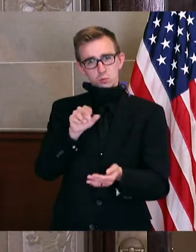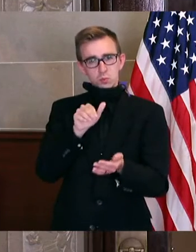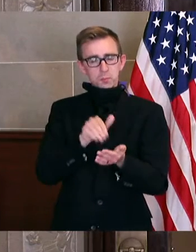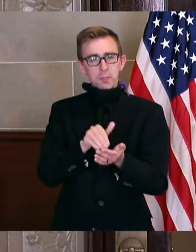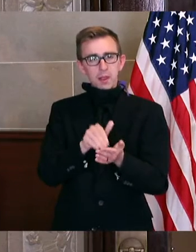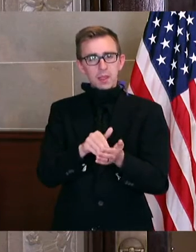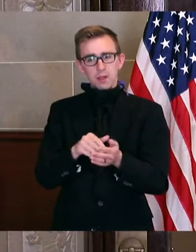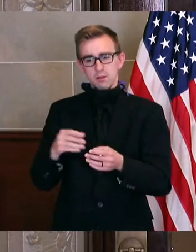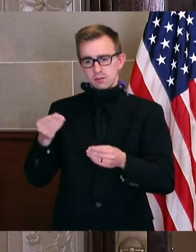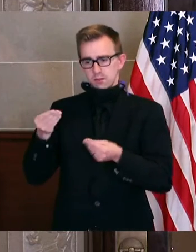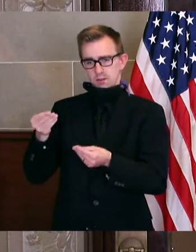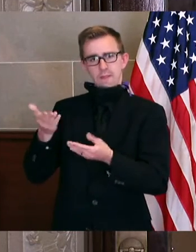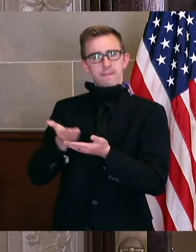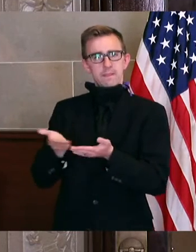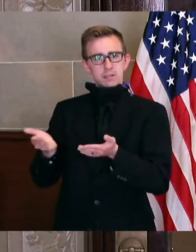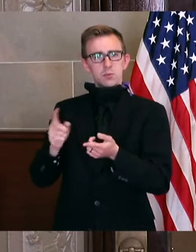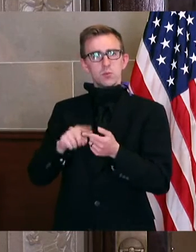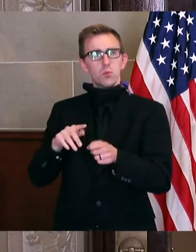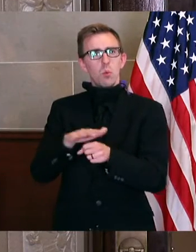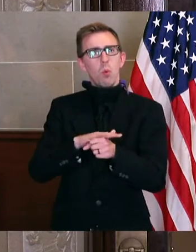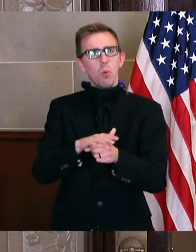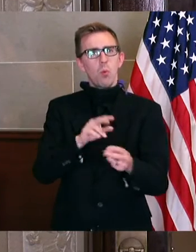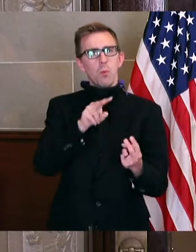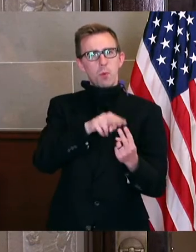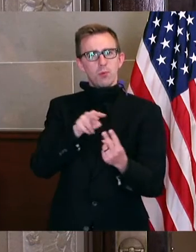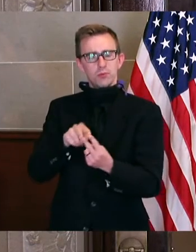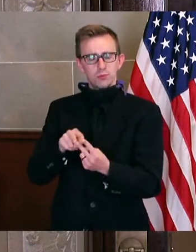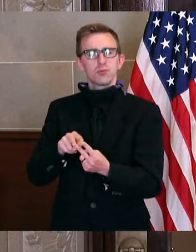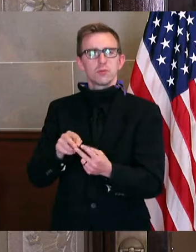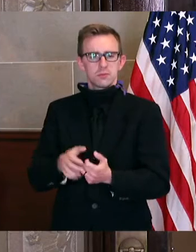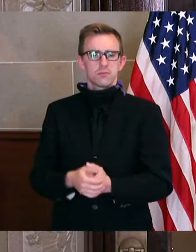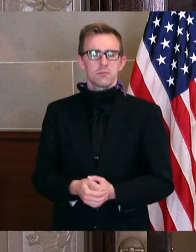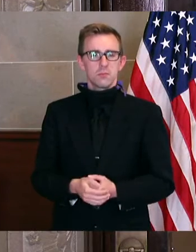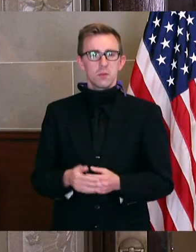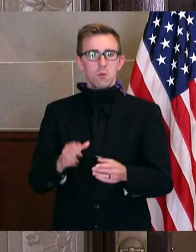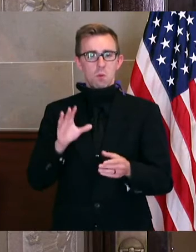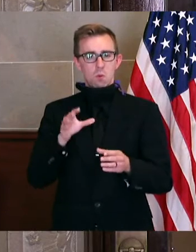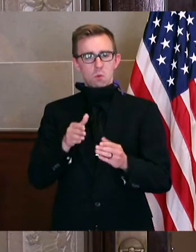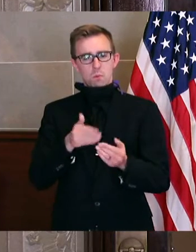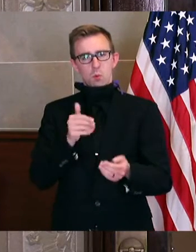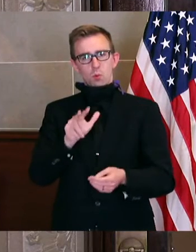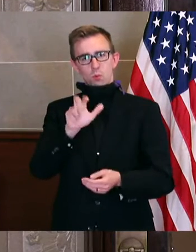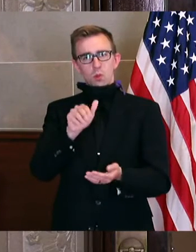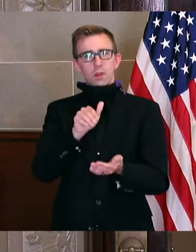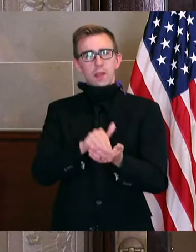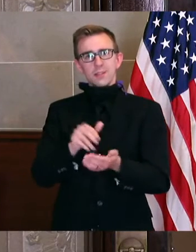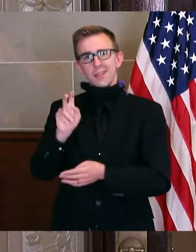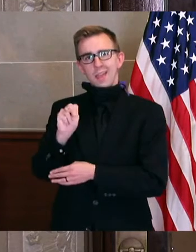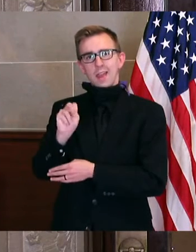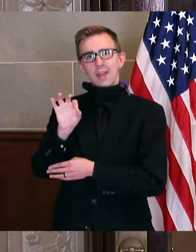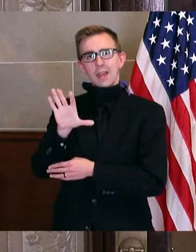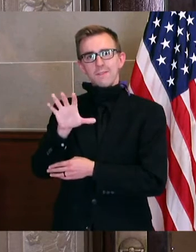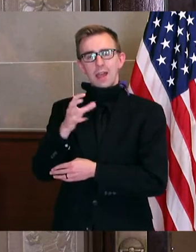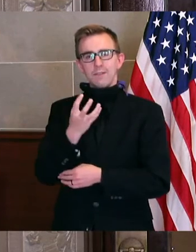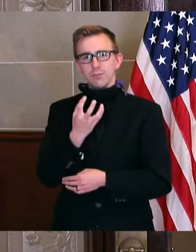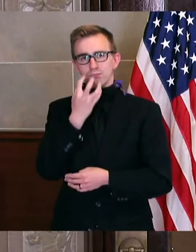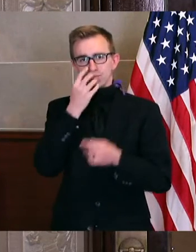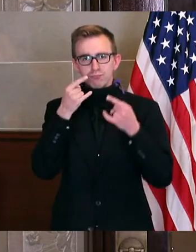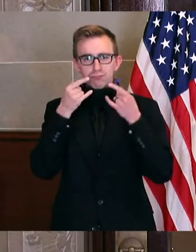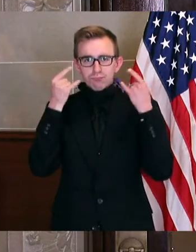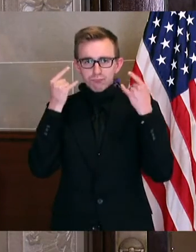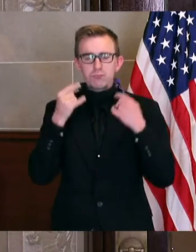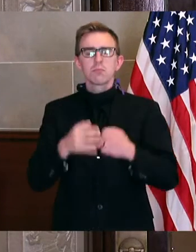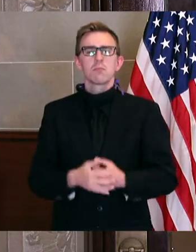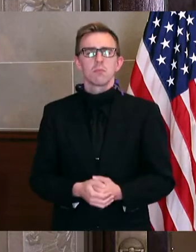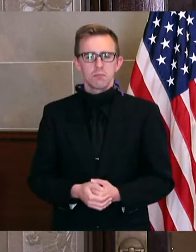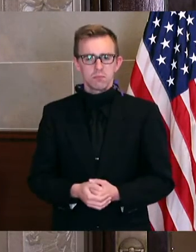pieces of PPE to our local partners including almost 300,000 in 95 respiratory mask